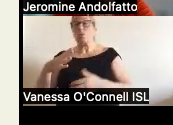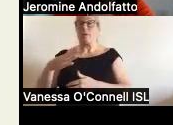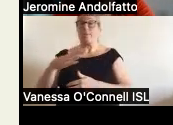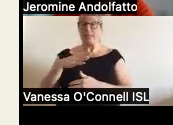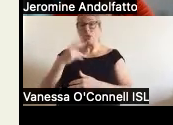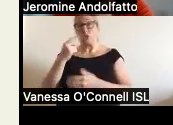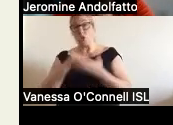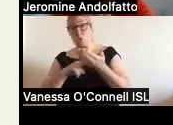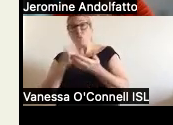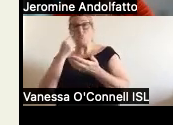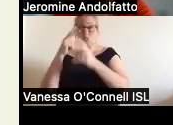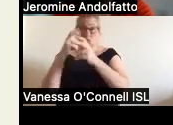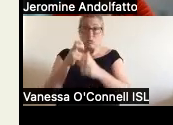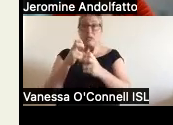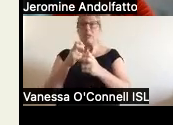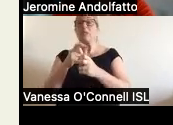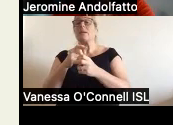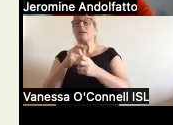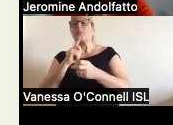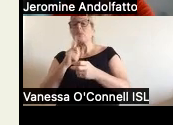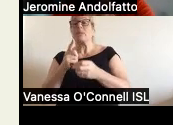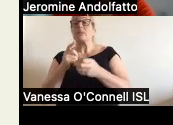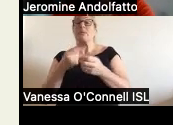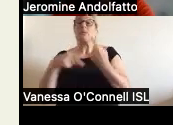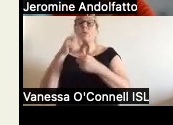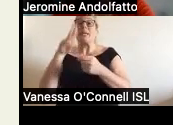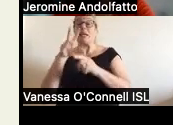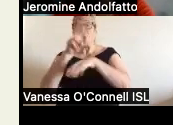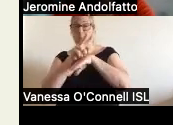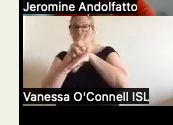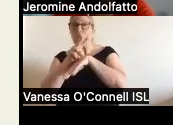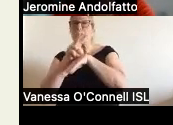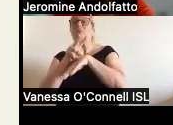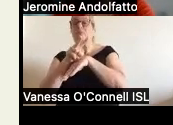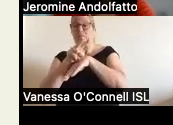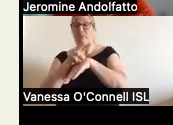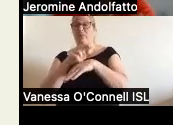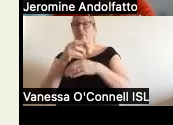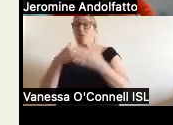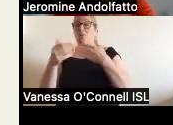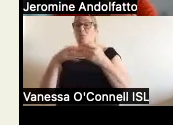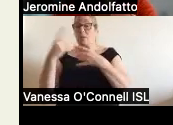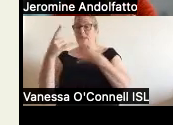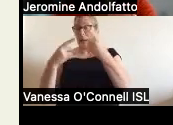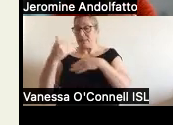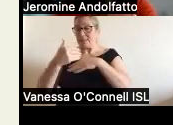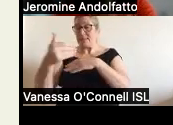and implemented properly, because we can observe, this is a stat from Deegan, that countries without binding quotas,